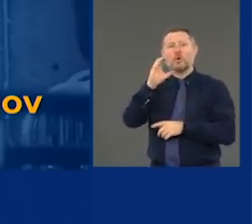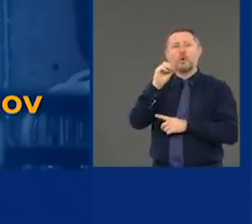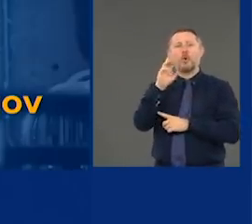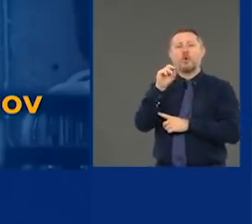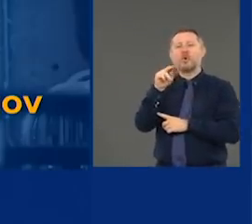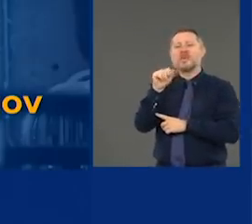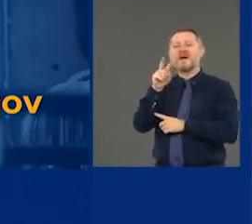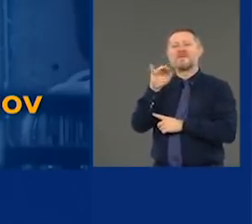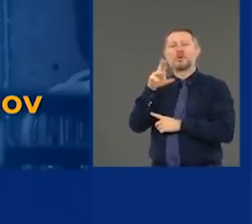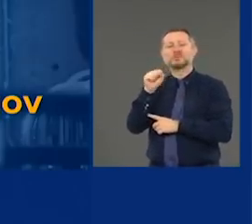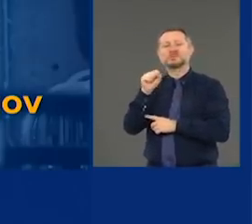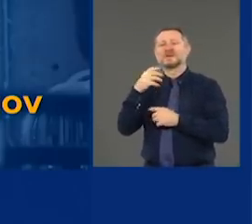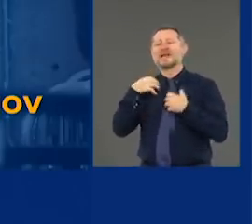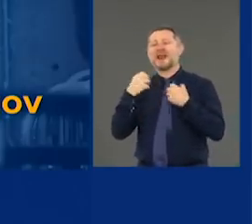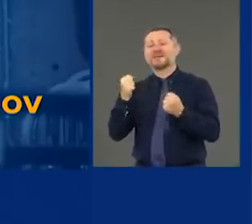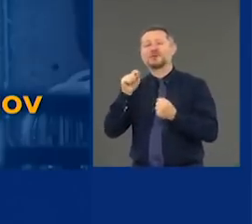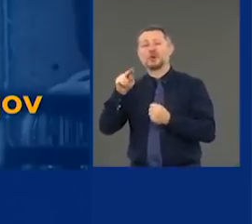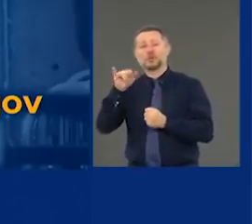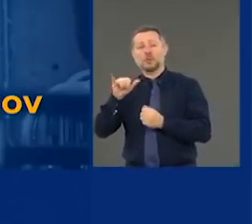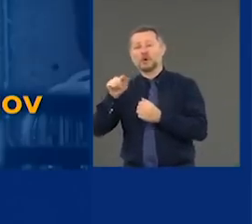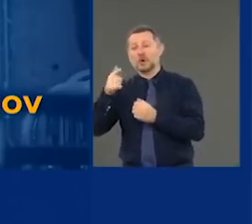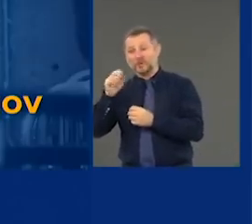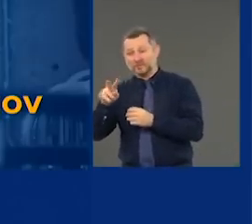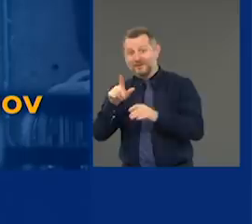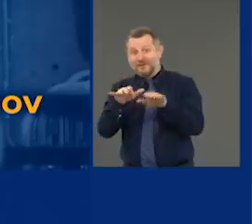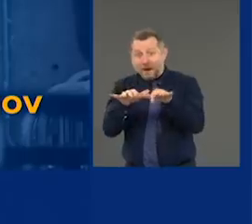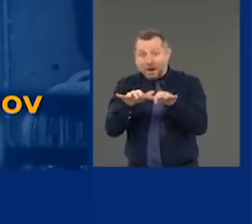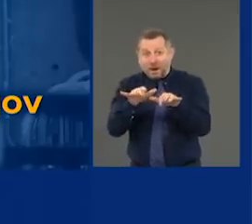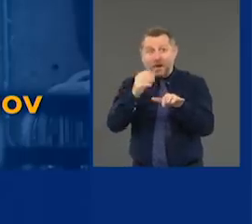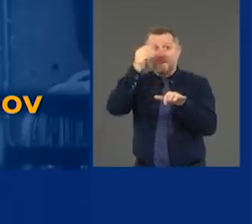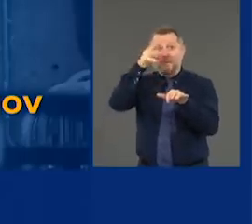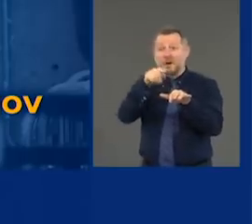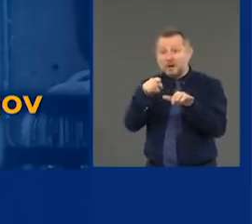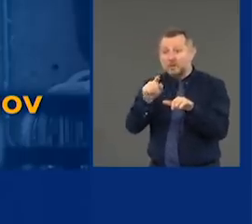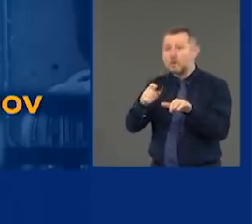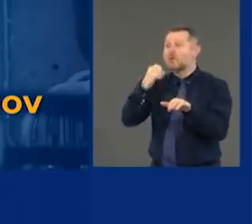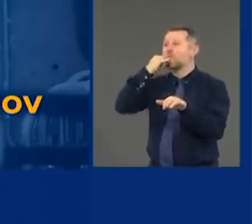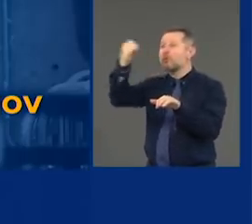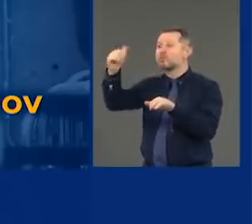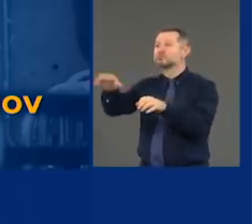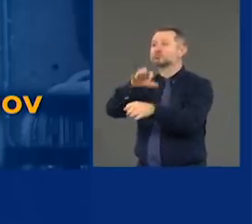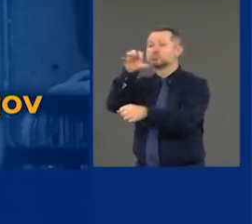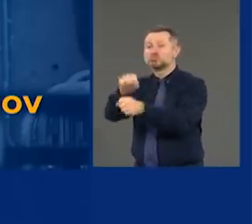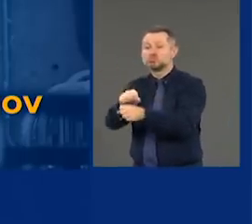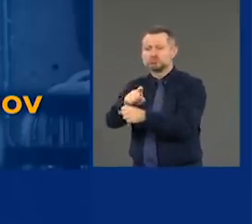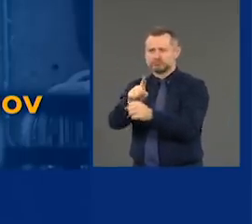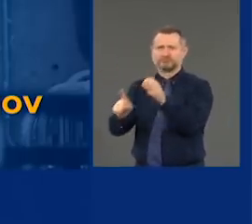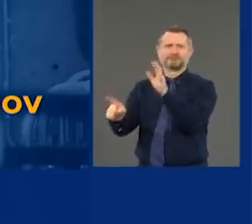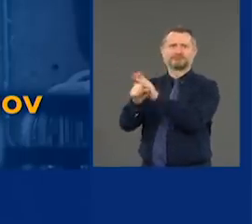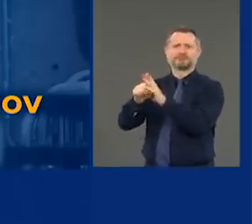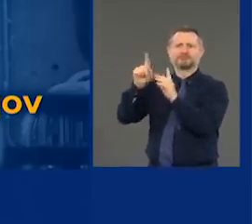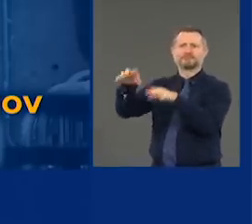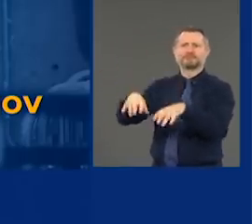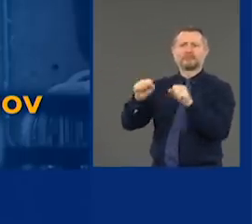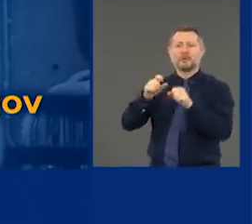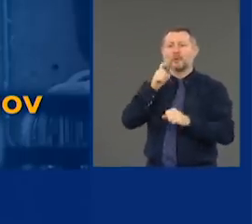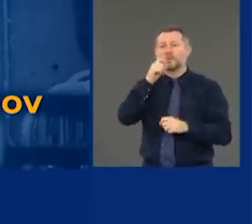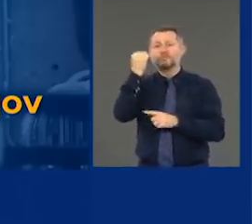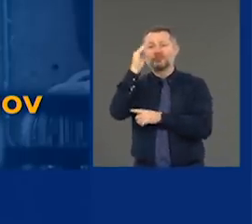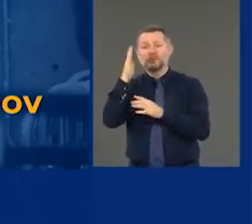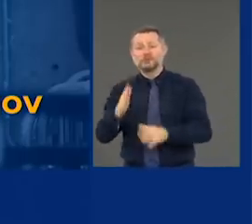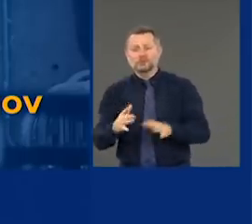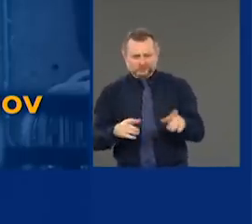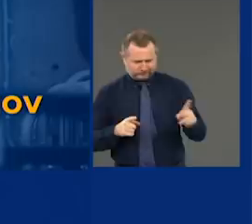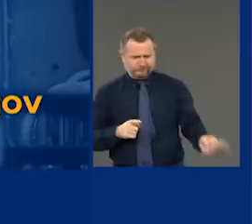your address, find the availability, call, and set it up. I'm asking the protesters to get